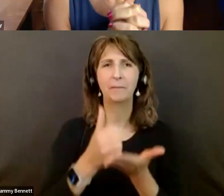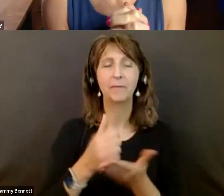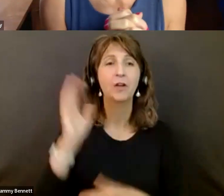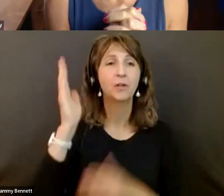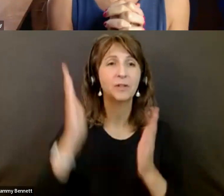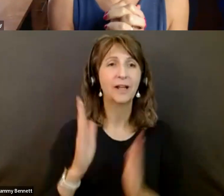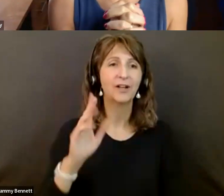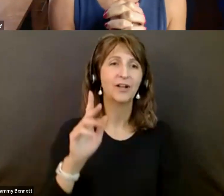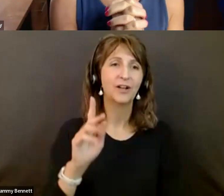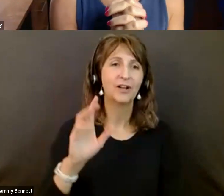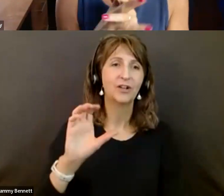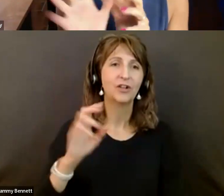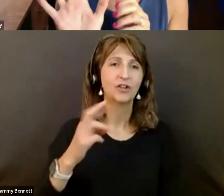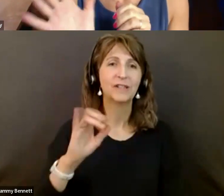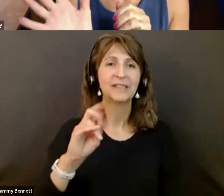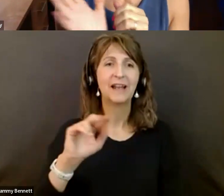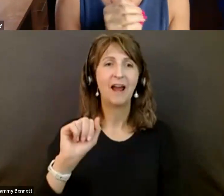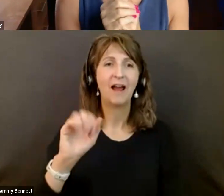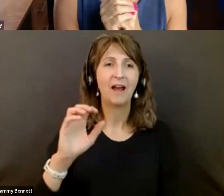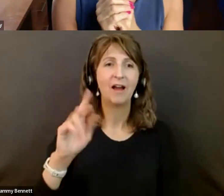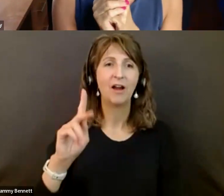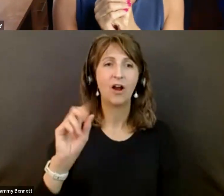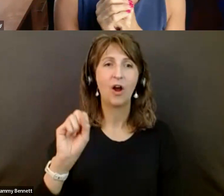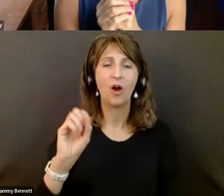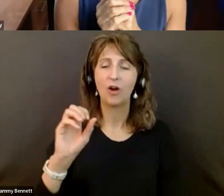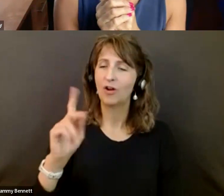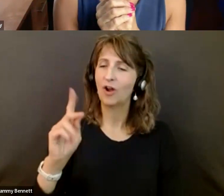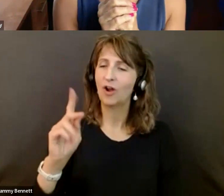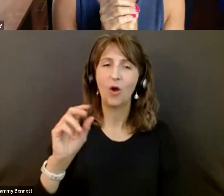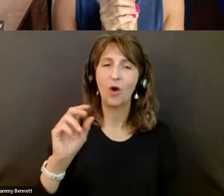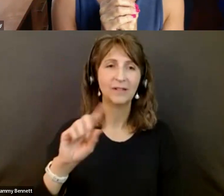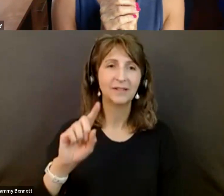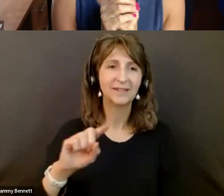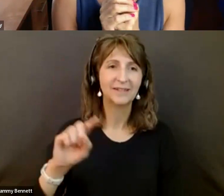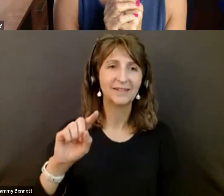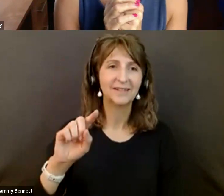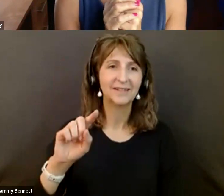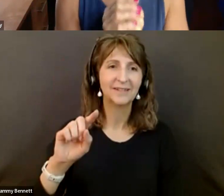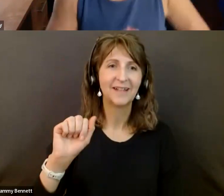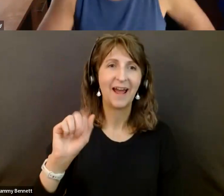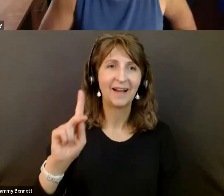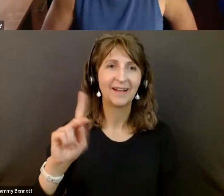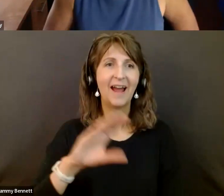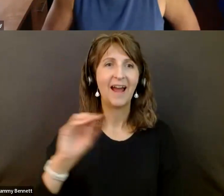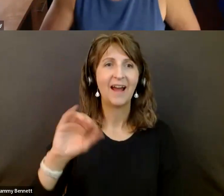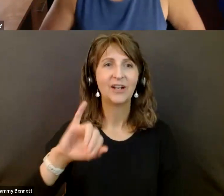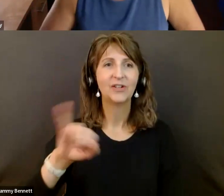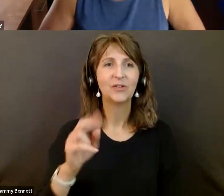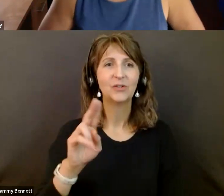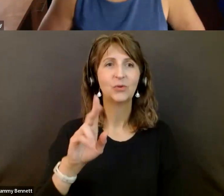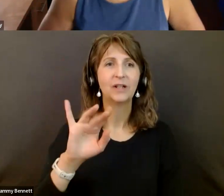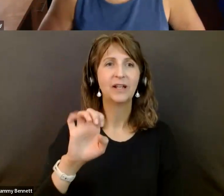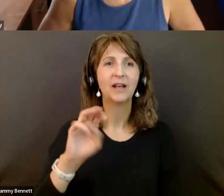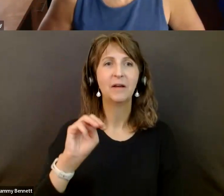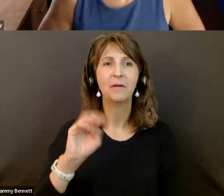and Julie McKinney. And if I pronounced either name incorrectly, please correct me. They are with